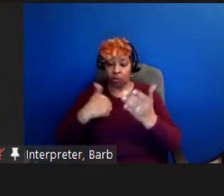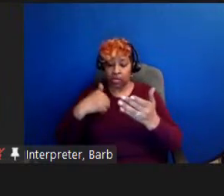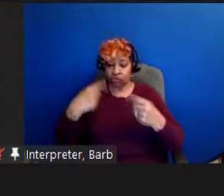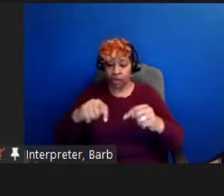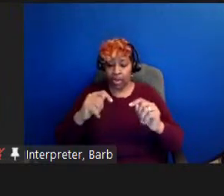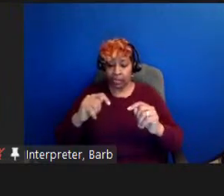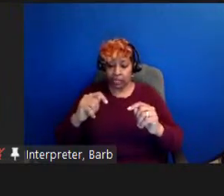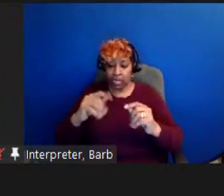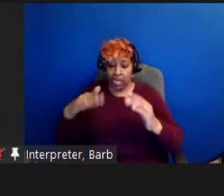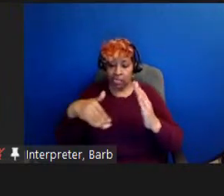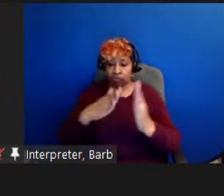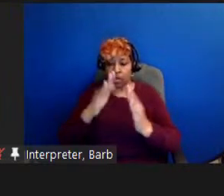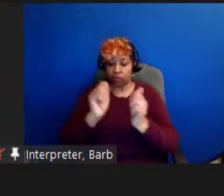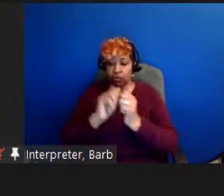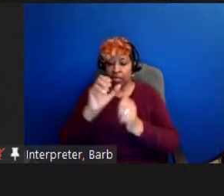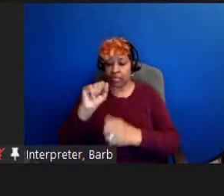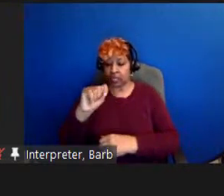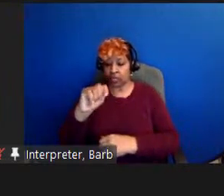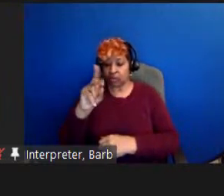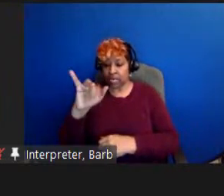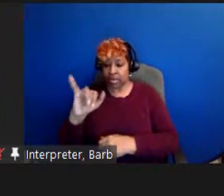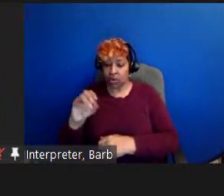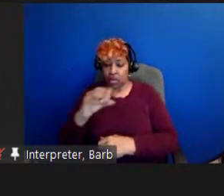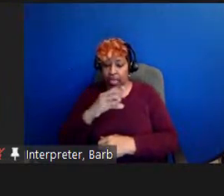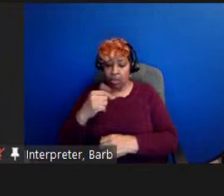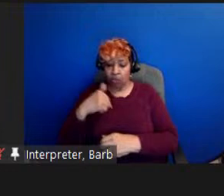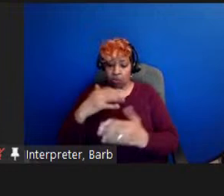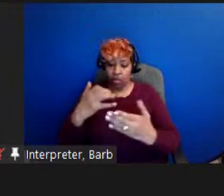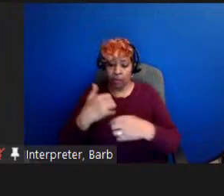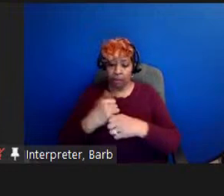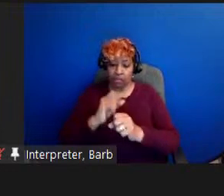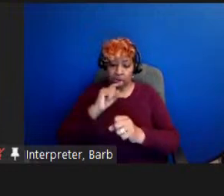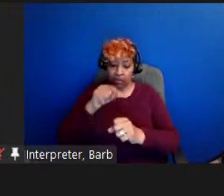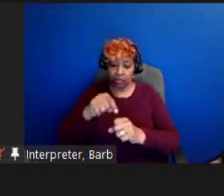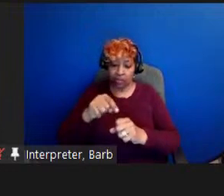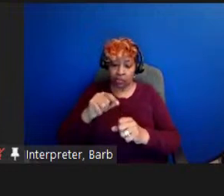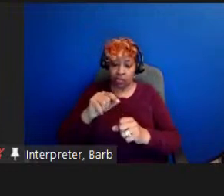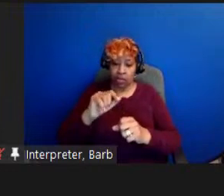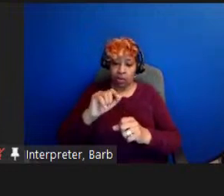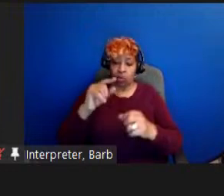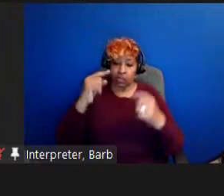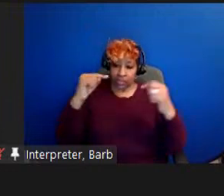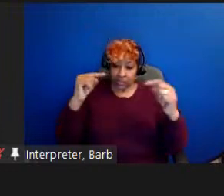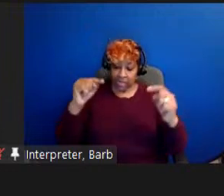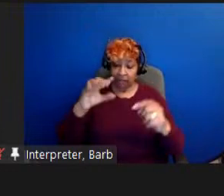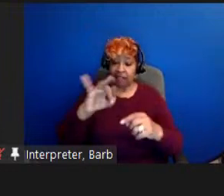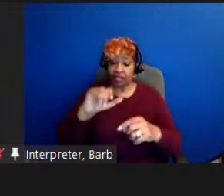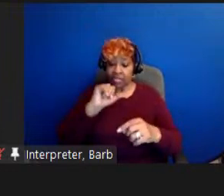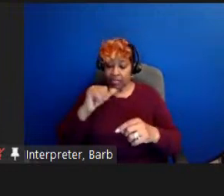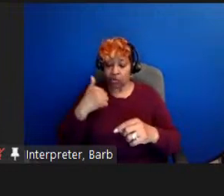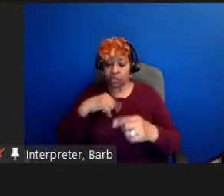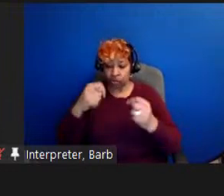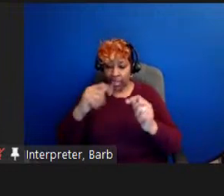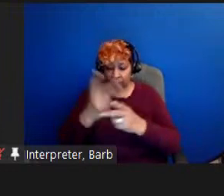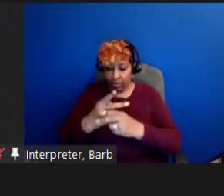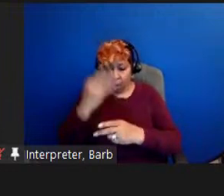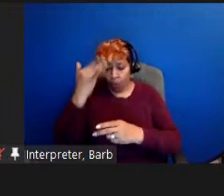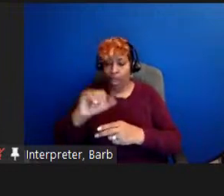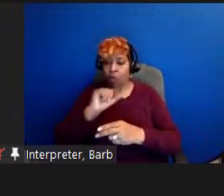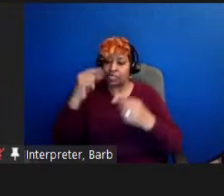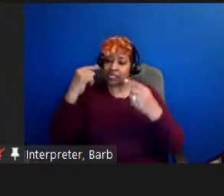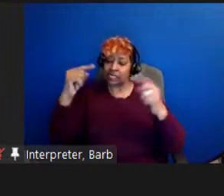it and mark that as a success. Or if it wasn't successful, figure out why it wasn't successful and go at it again. Okay.